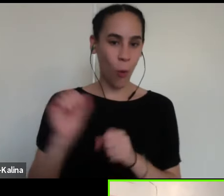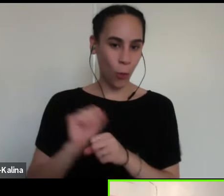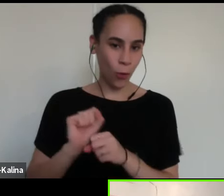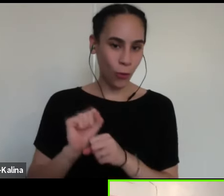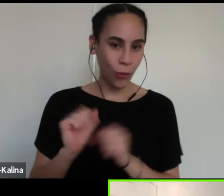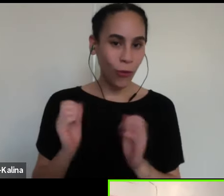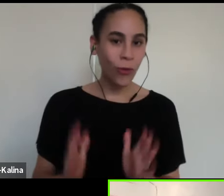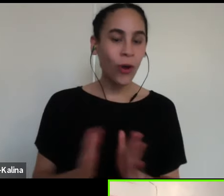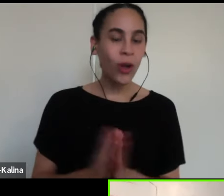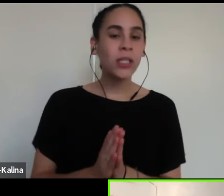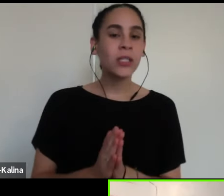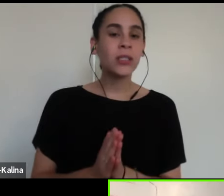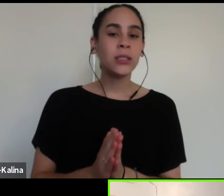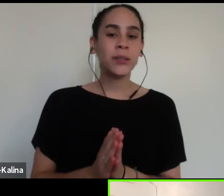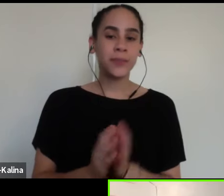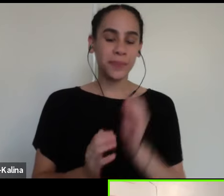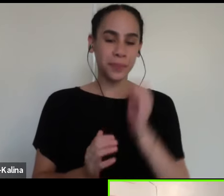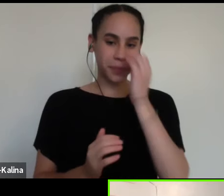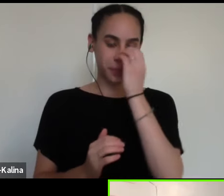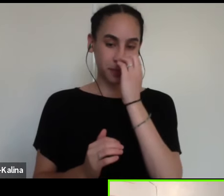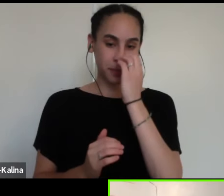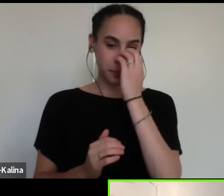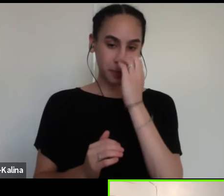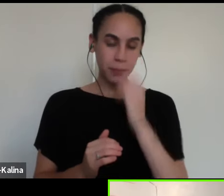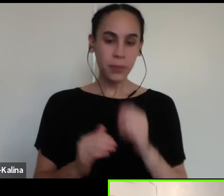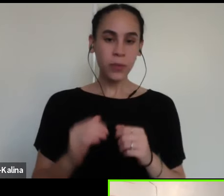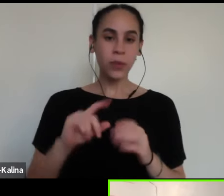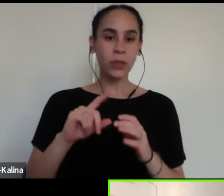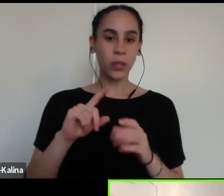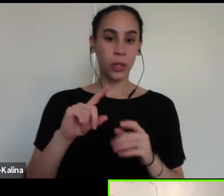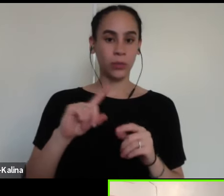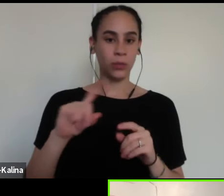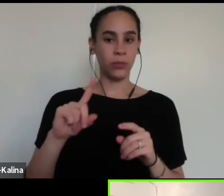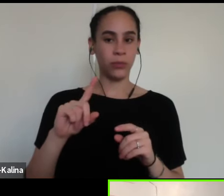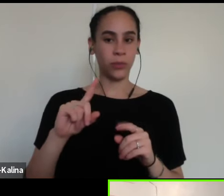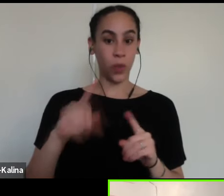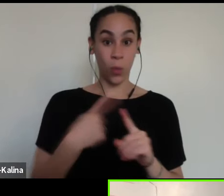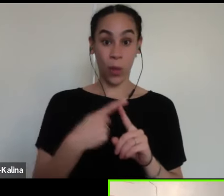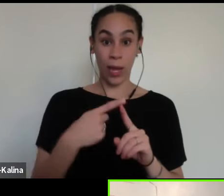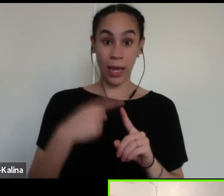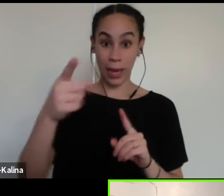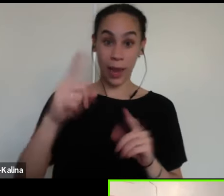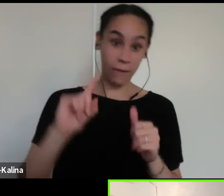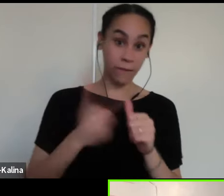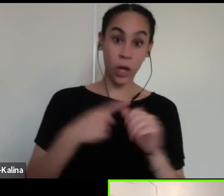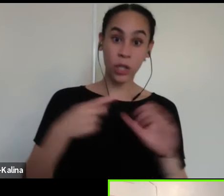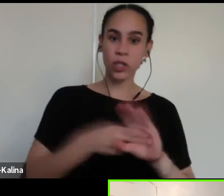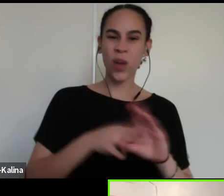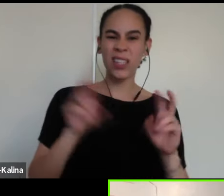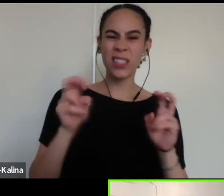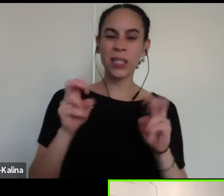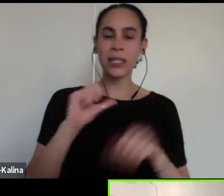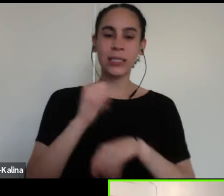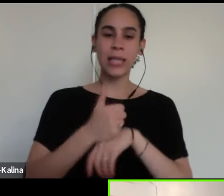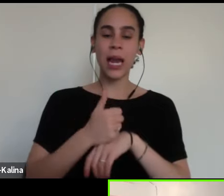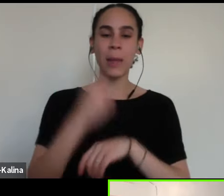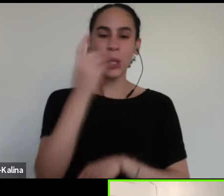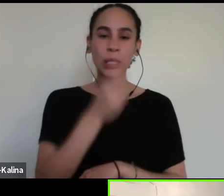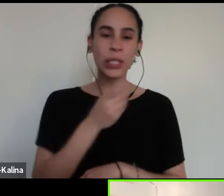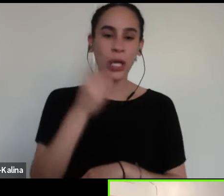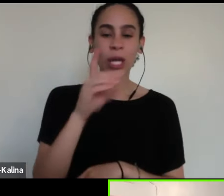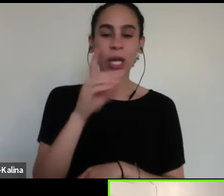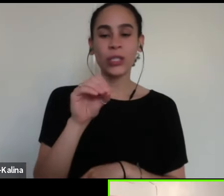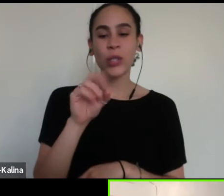the early days of their employment with us. And so we set up, they're called donuts on Slack. We set up these